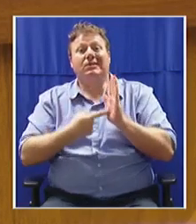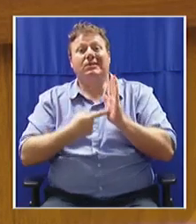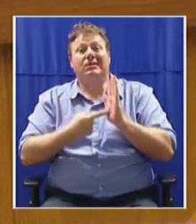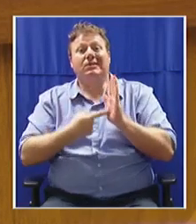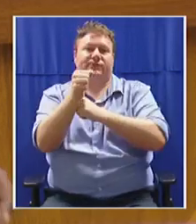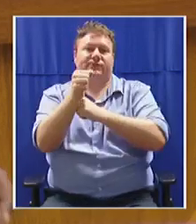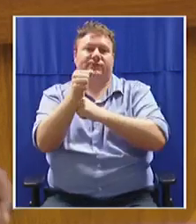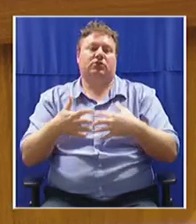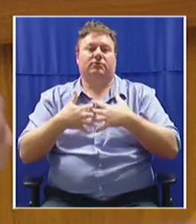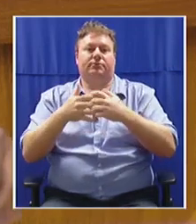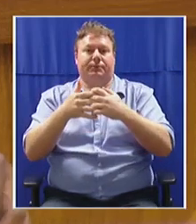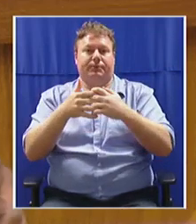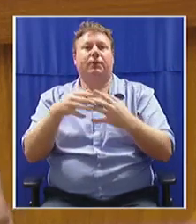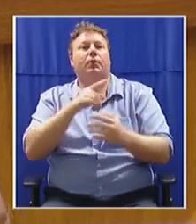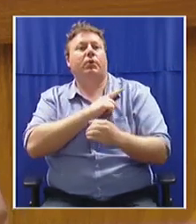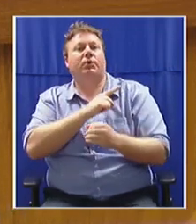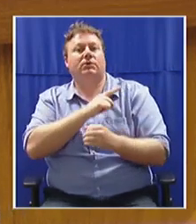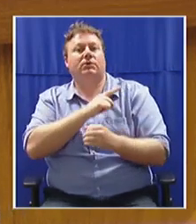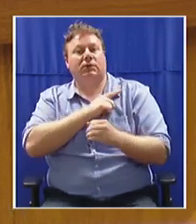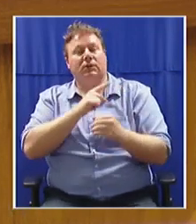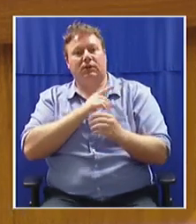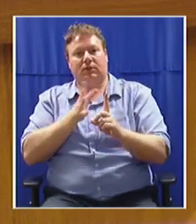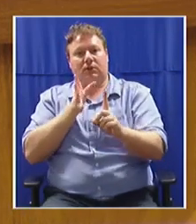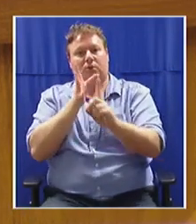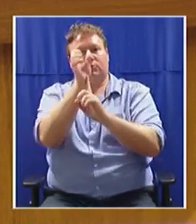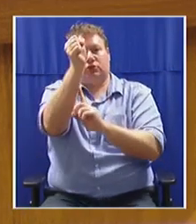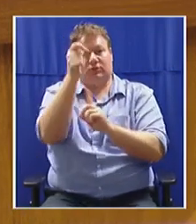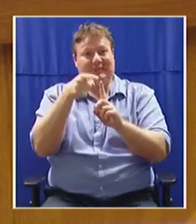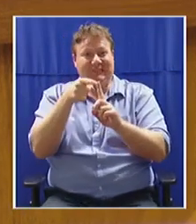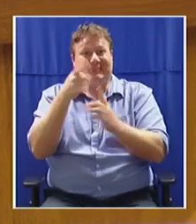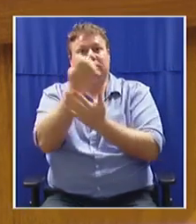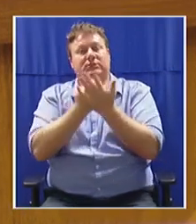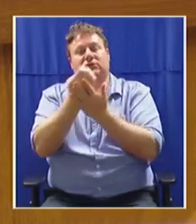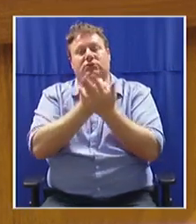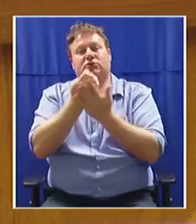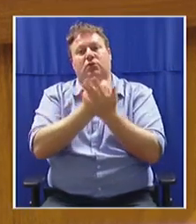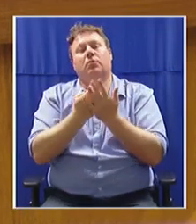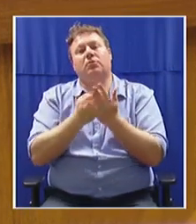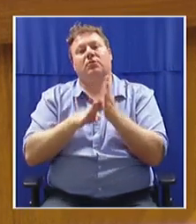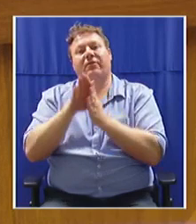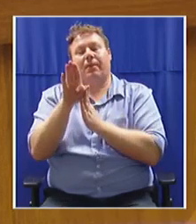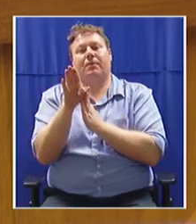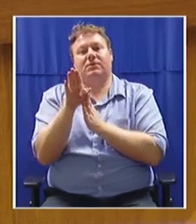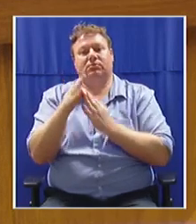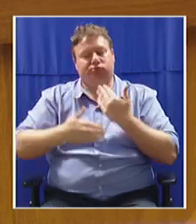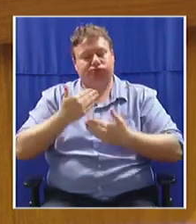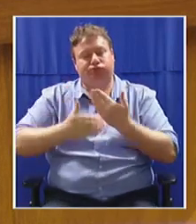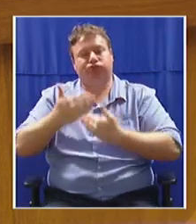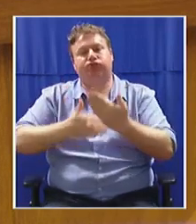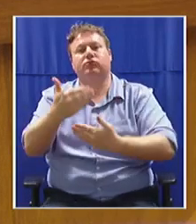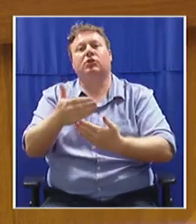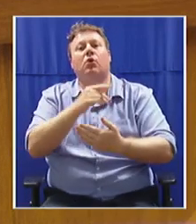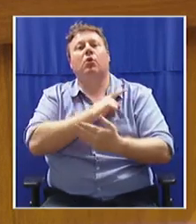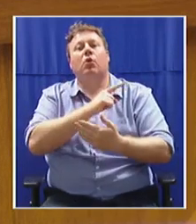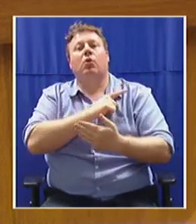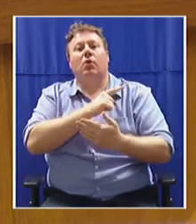with the main objective of accelerating economic development by attracting investment in those